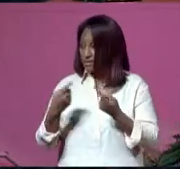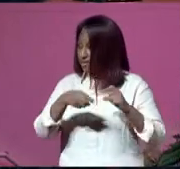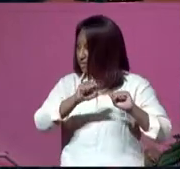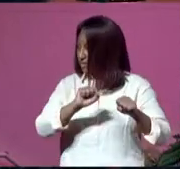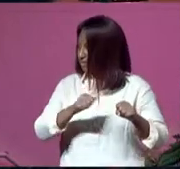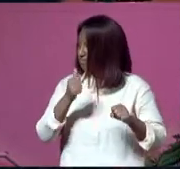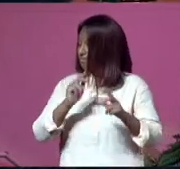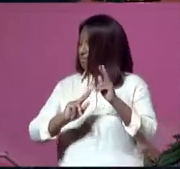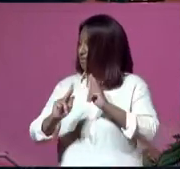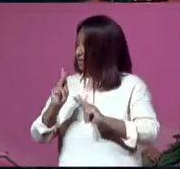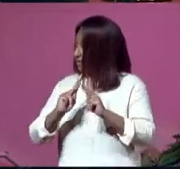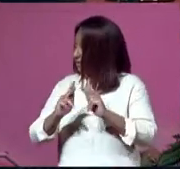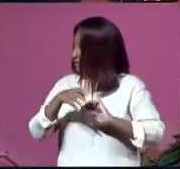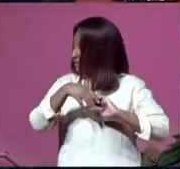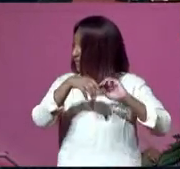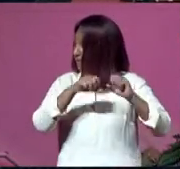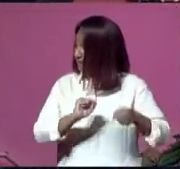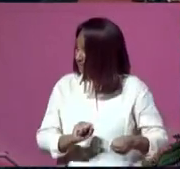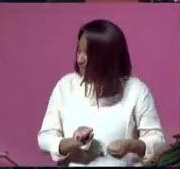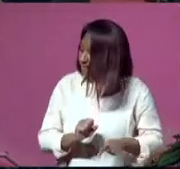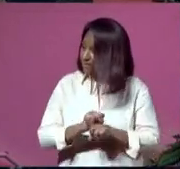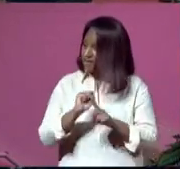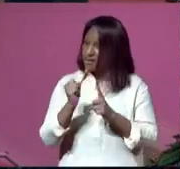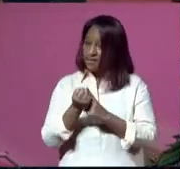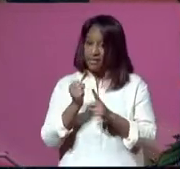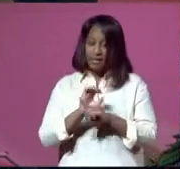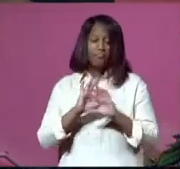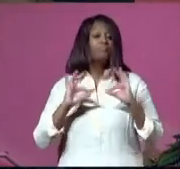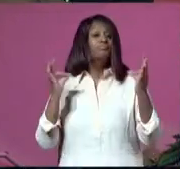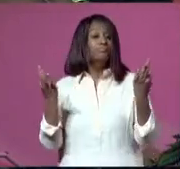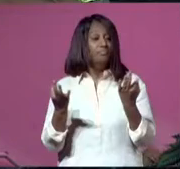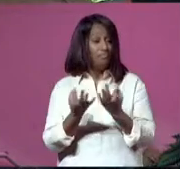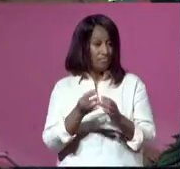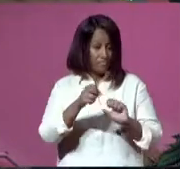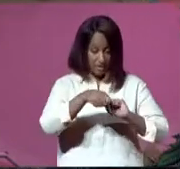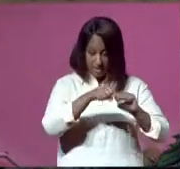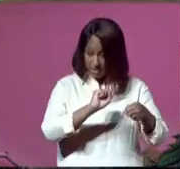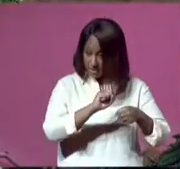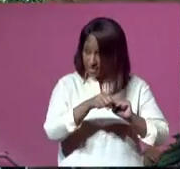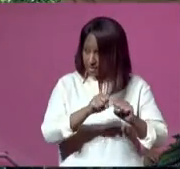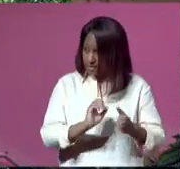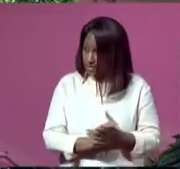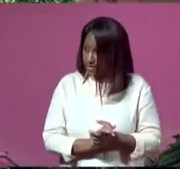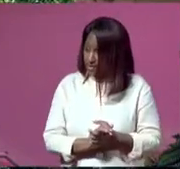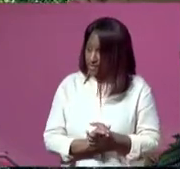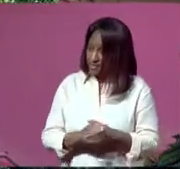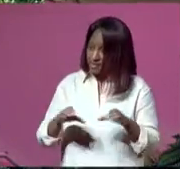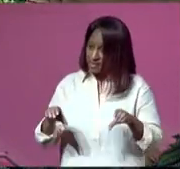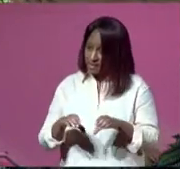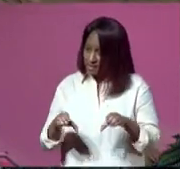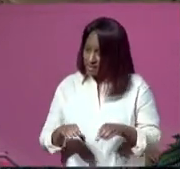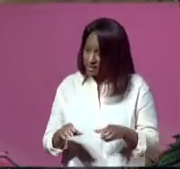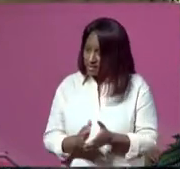other people, broken by issues in their family, broken by actions taken upon them by